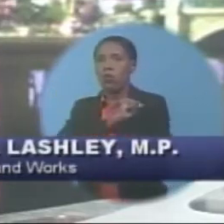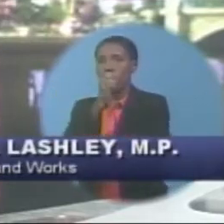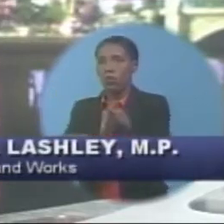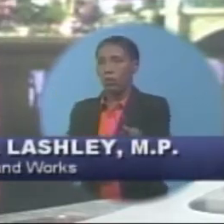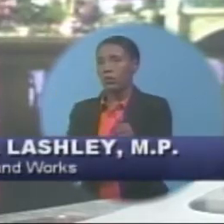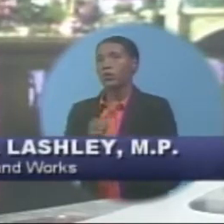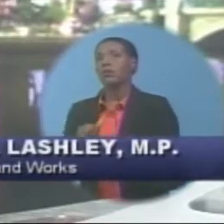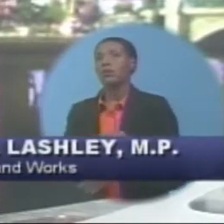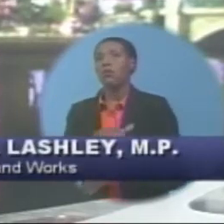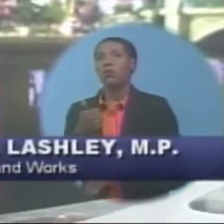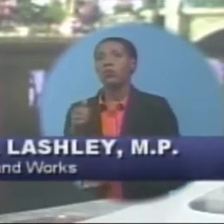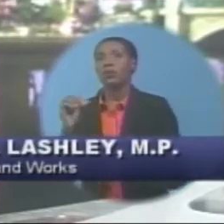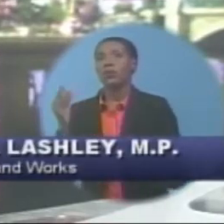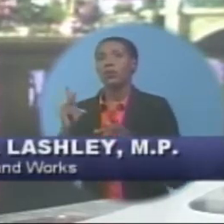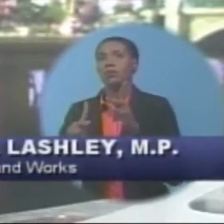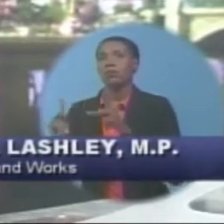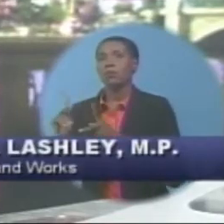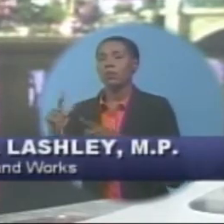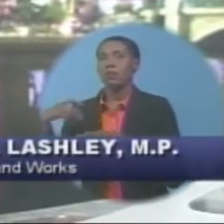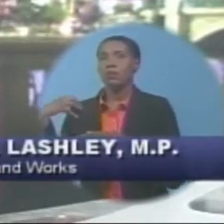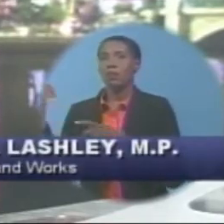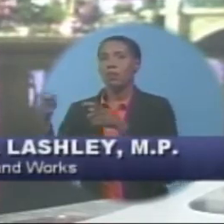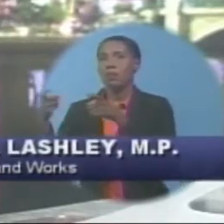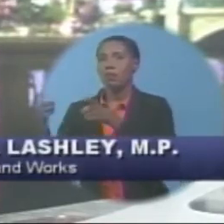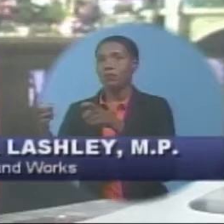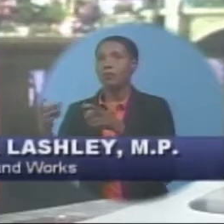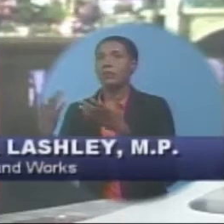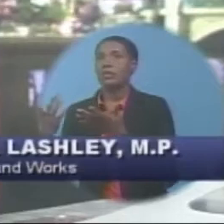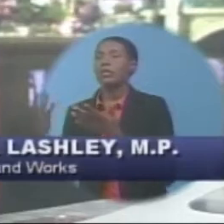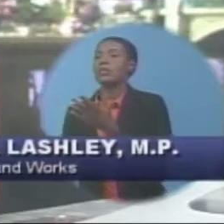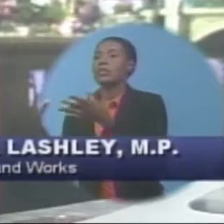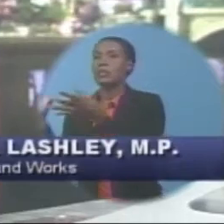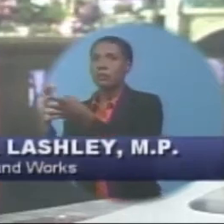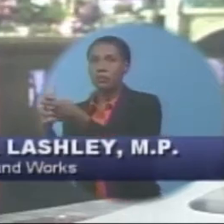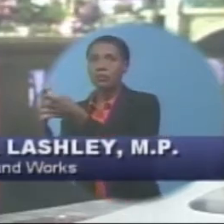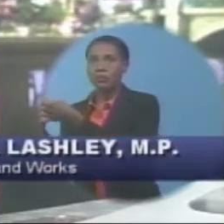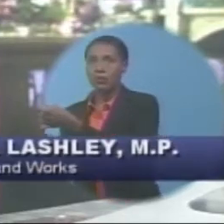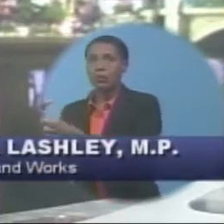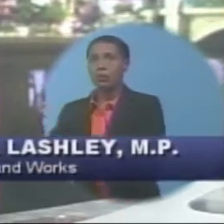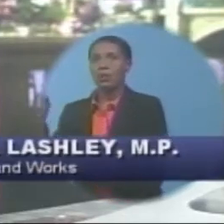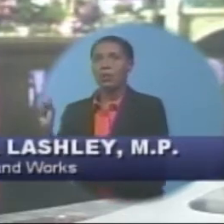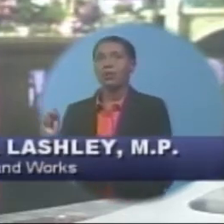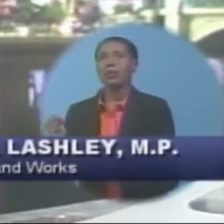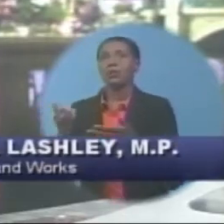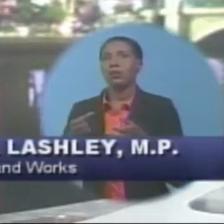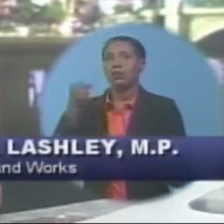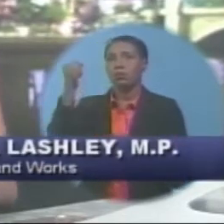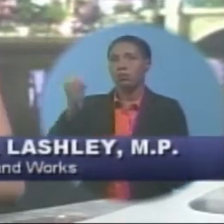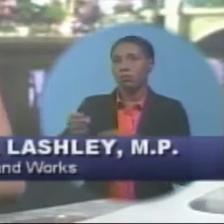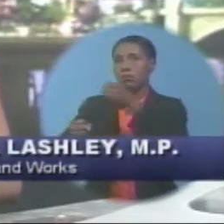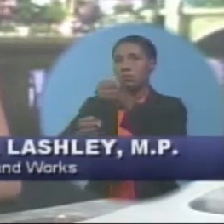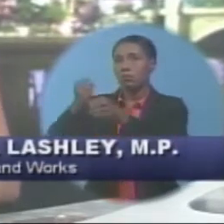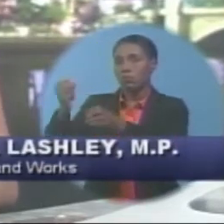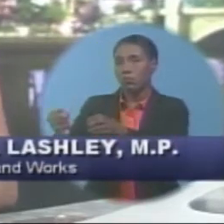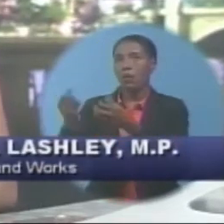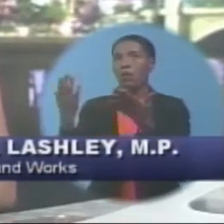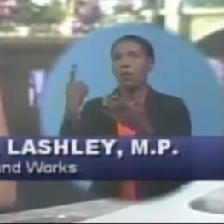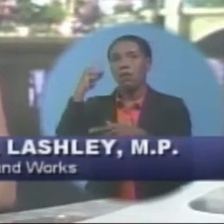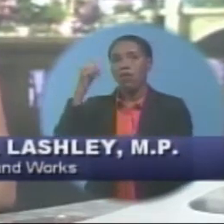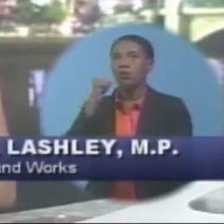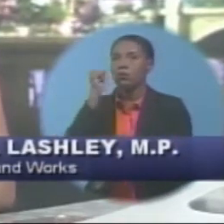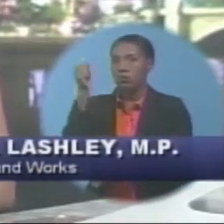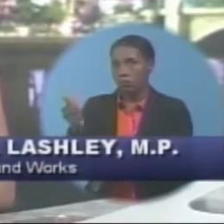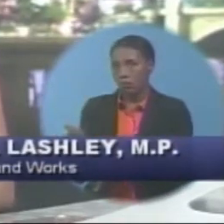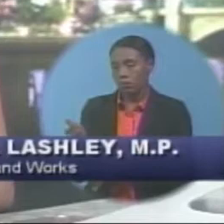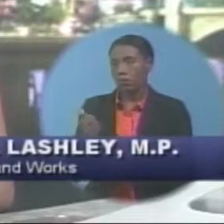the operations managers, they have been in touch with the PSV, so we're trying to put systems in place for tomorrow. We hope